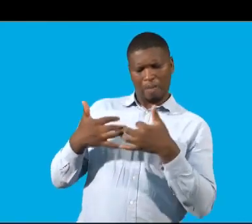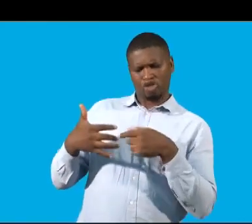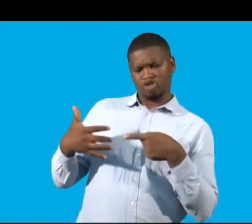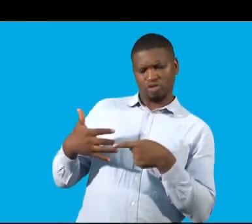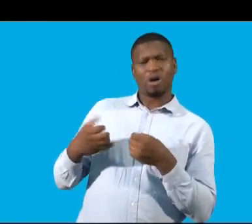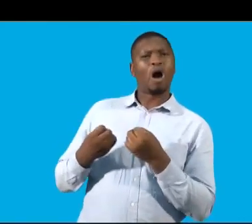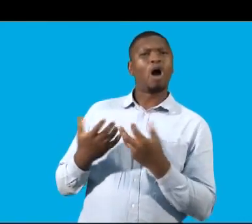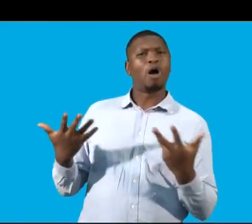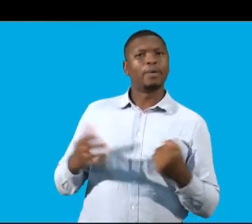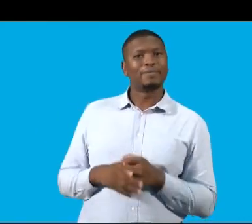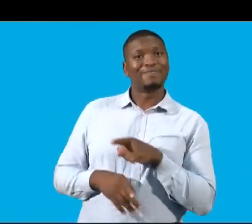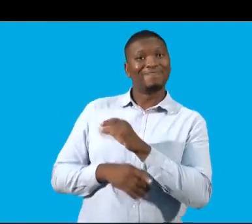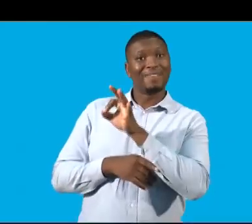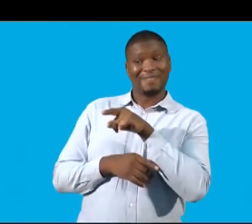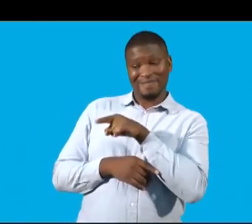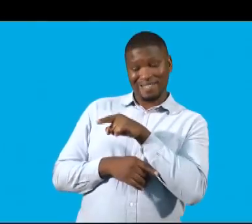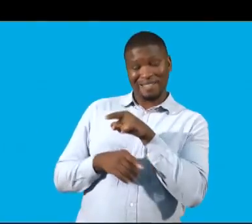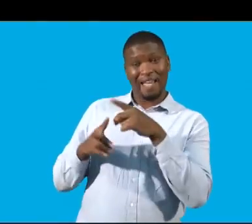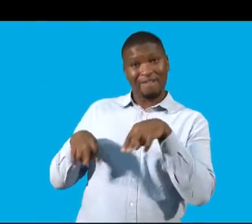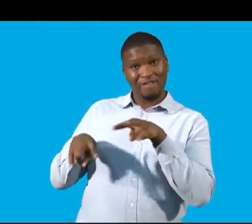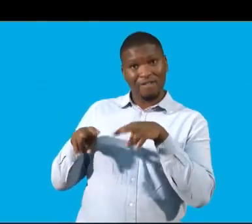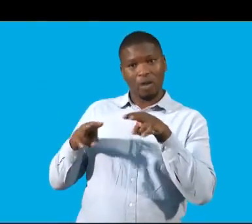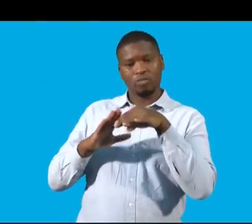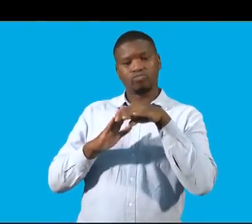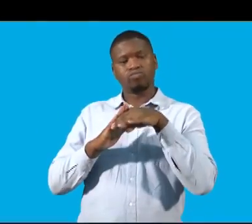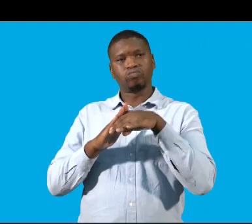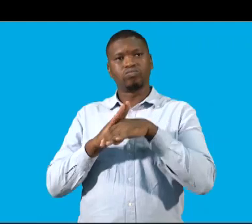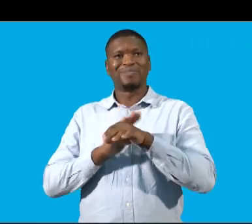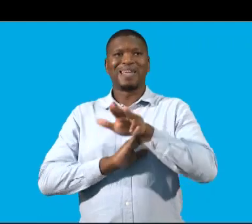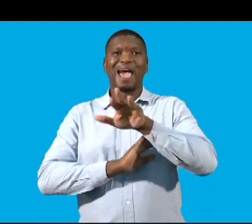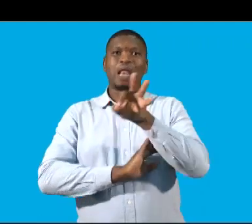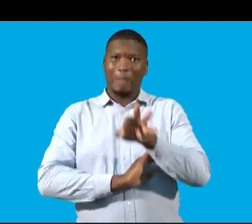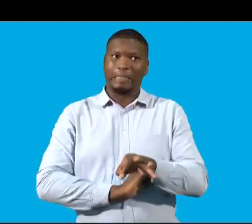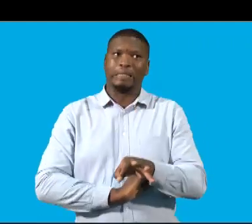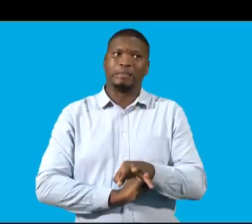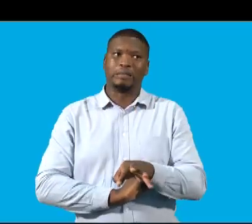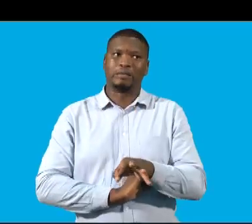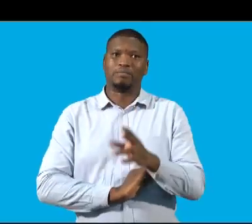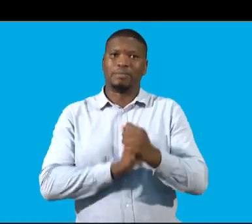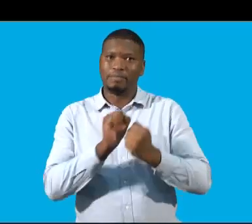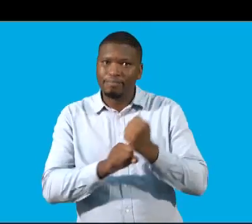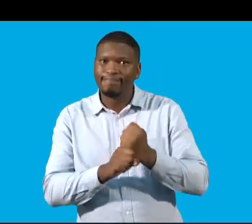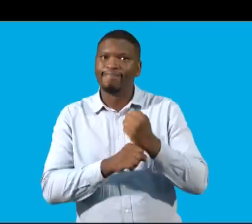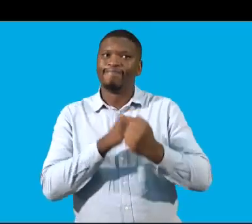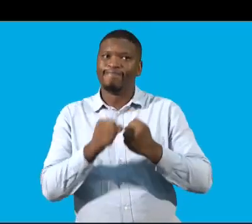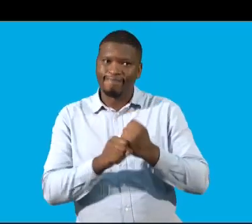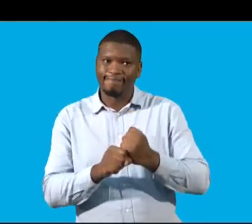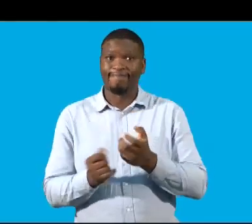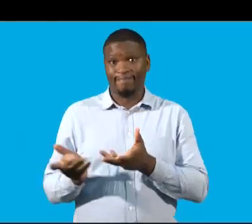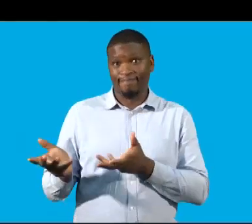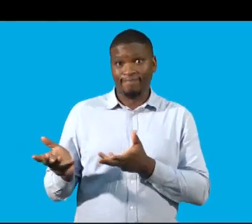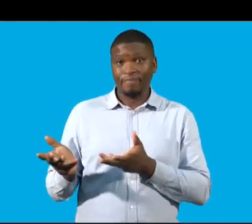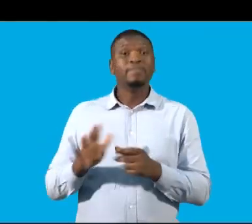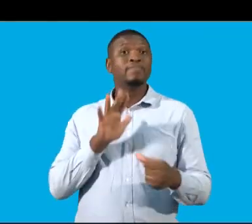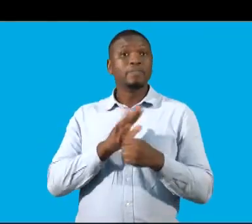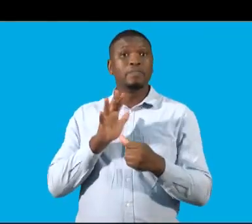its value depreciates at 9% per annum on reducing balance? So we underline those